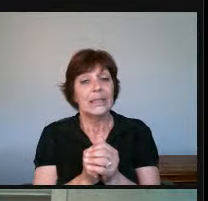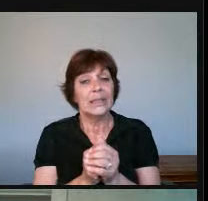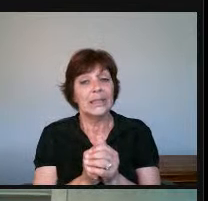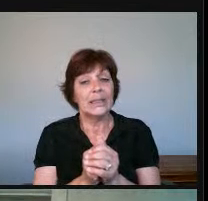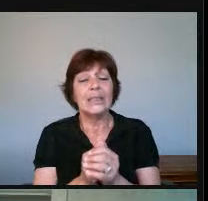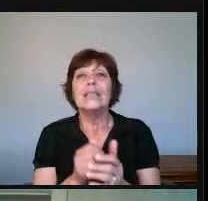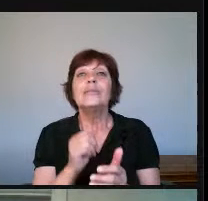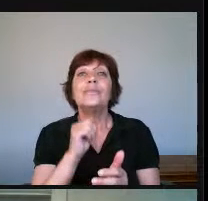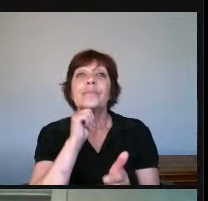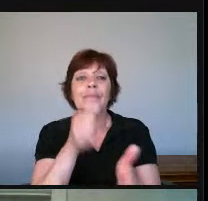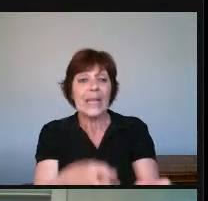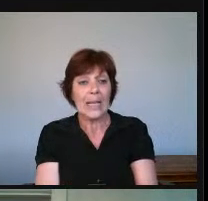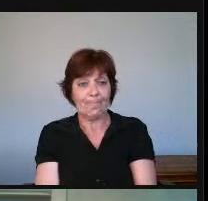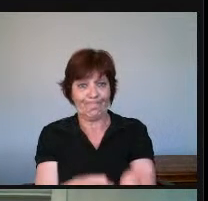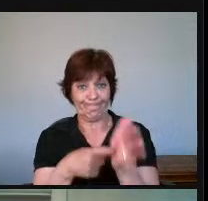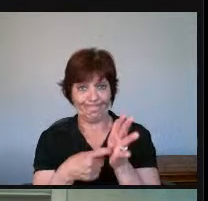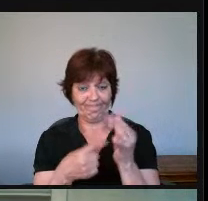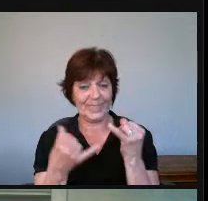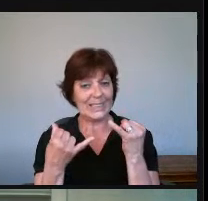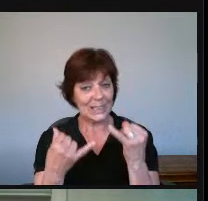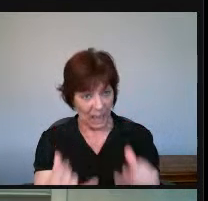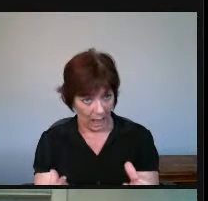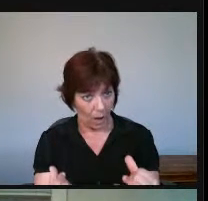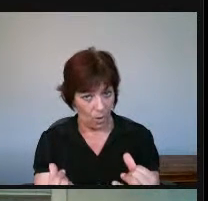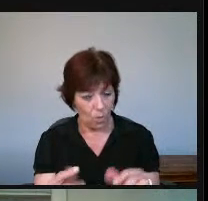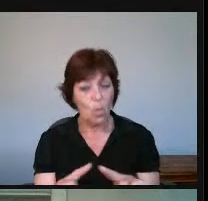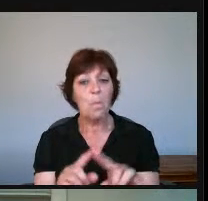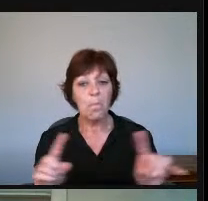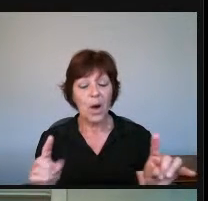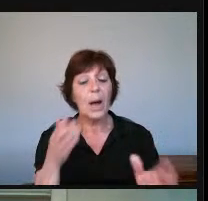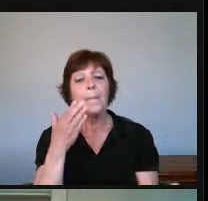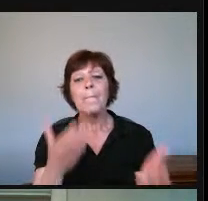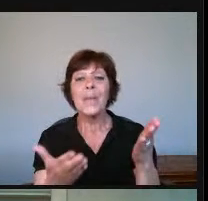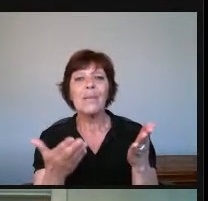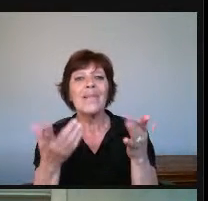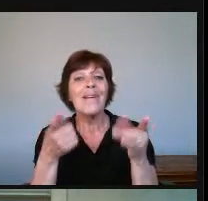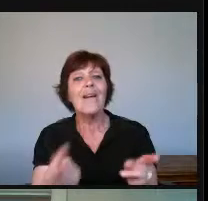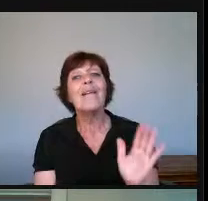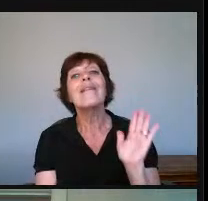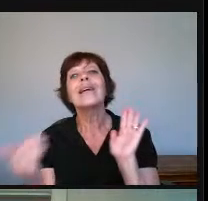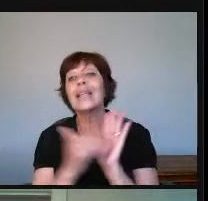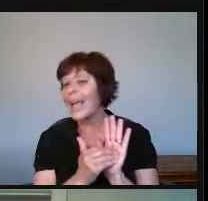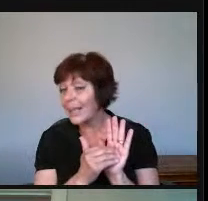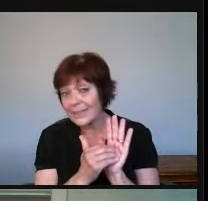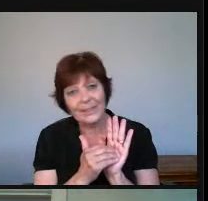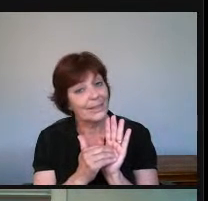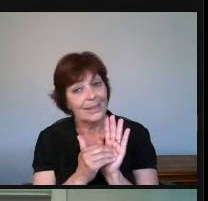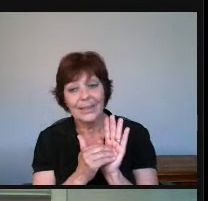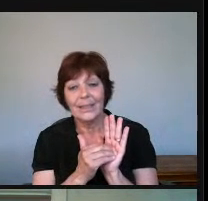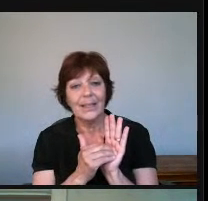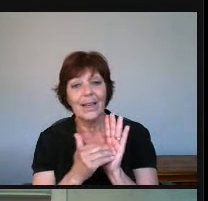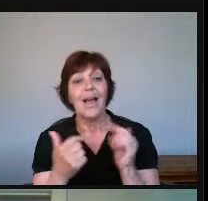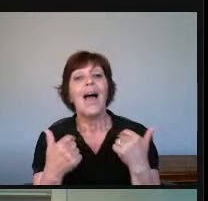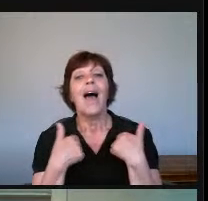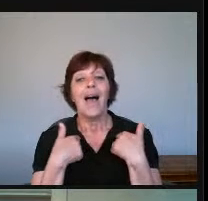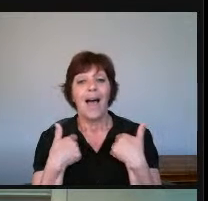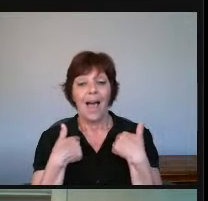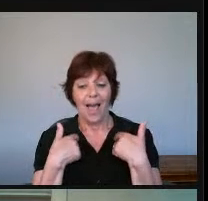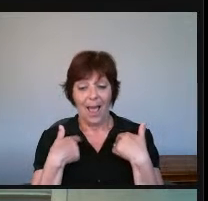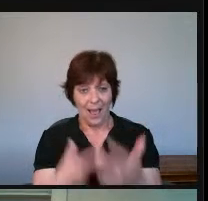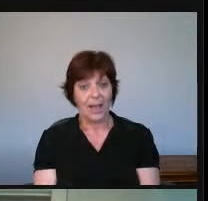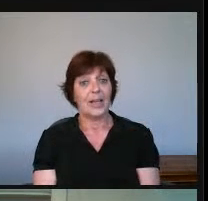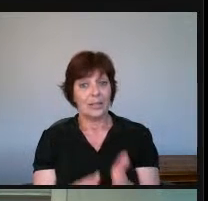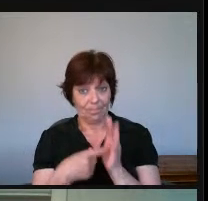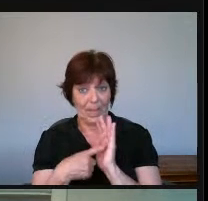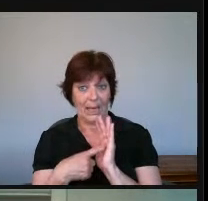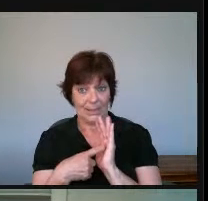It's not mandated now, but we may go through this again. I mandate that